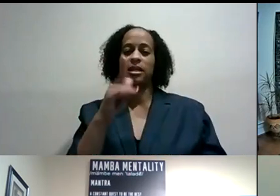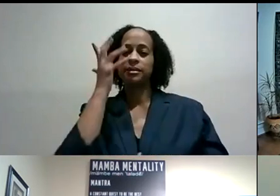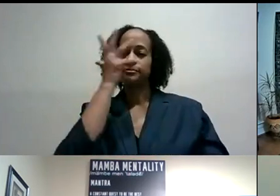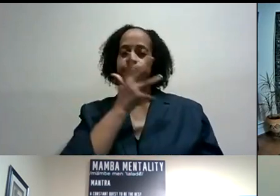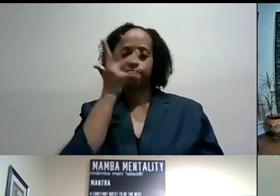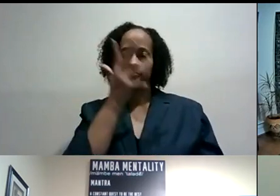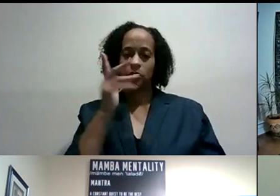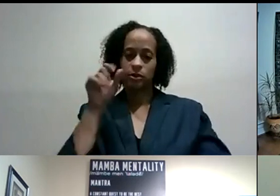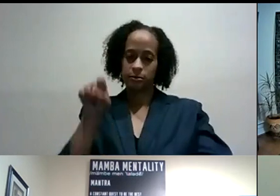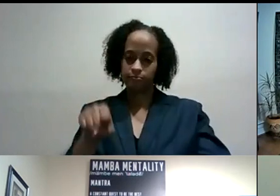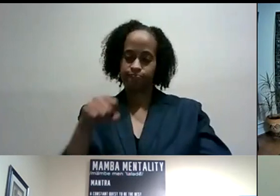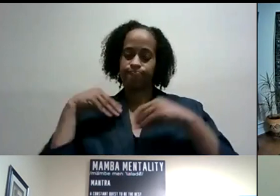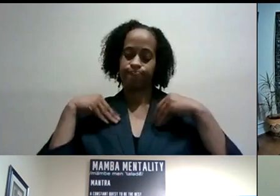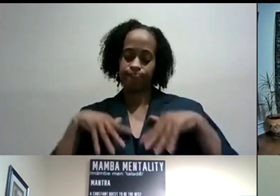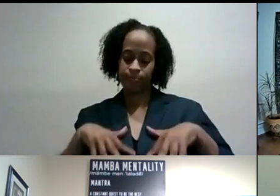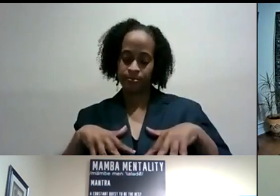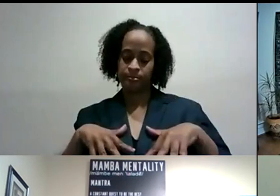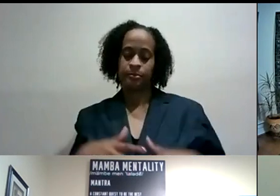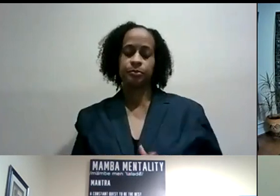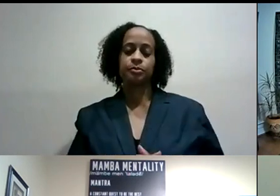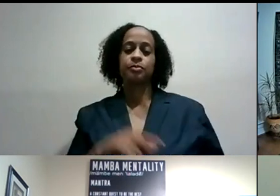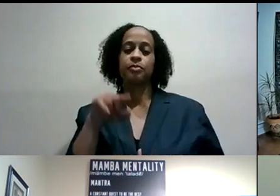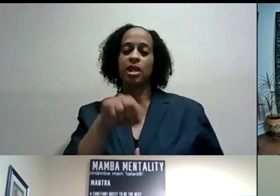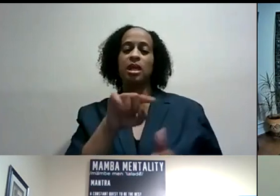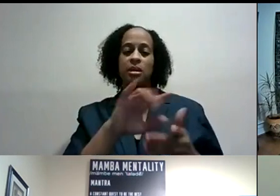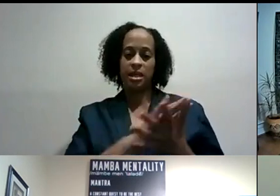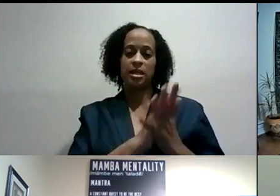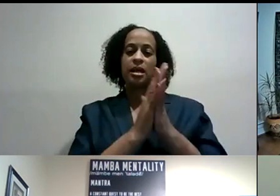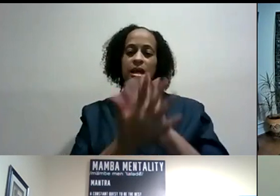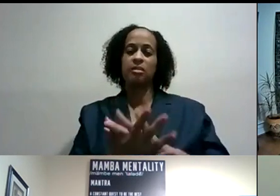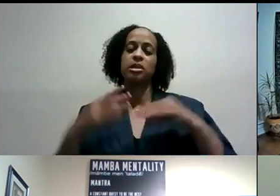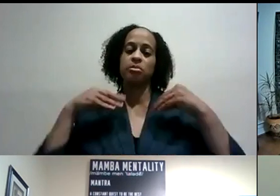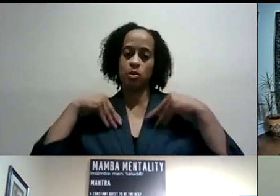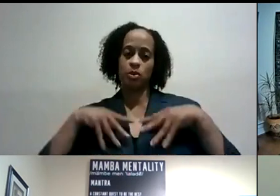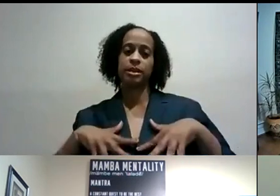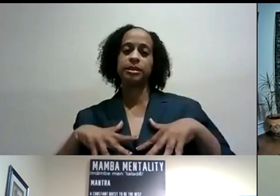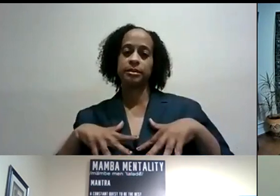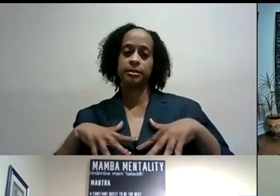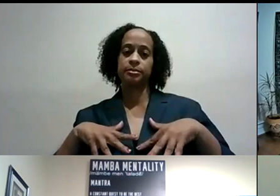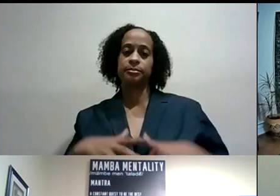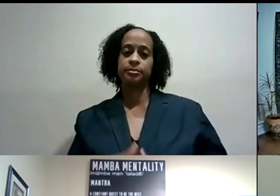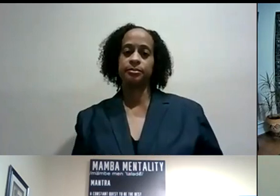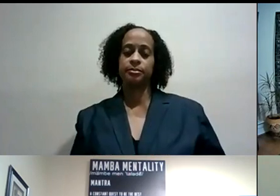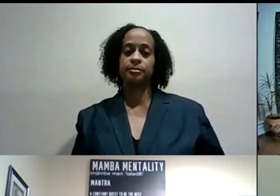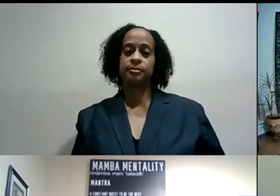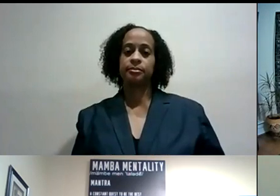was downcast. He became depressed.